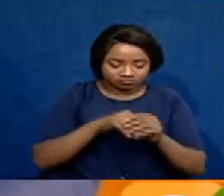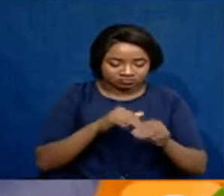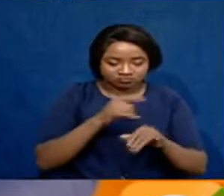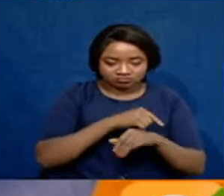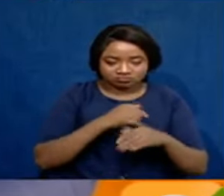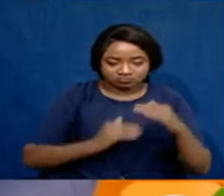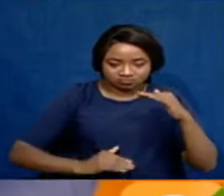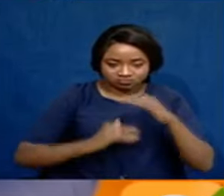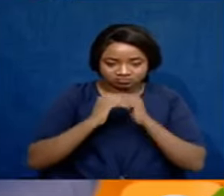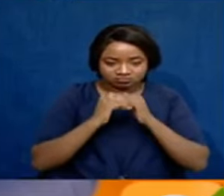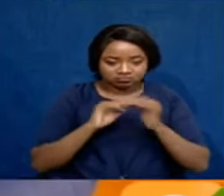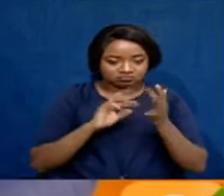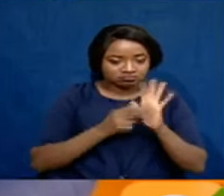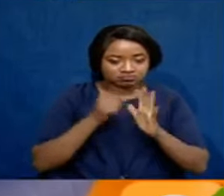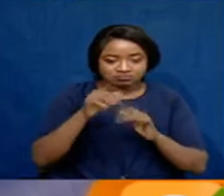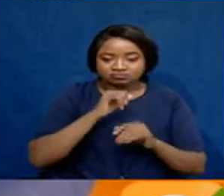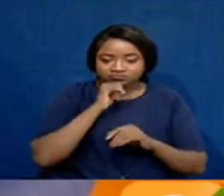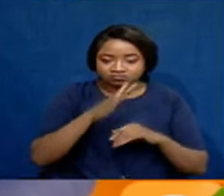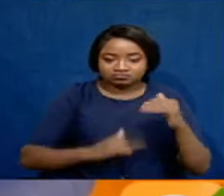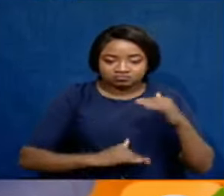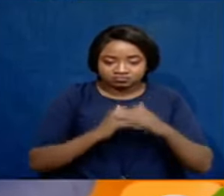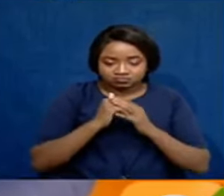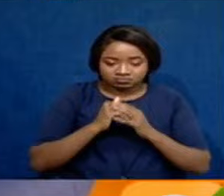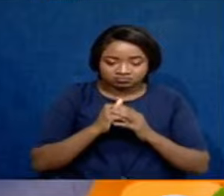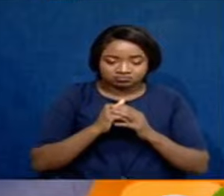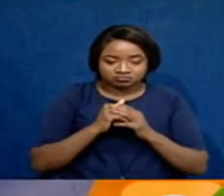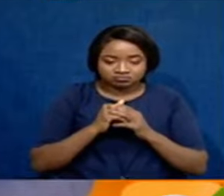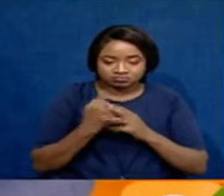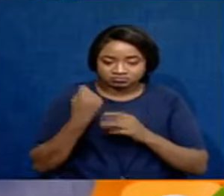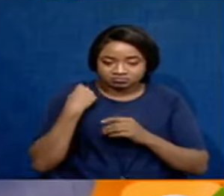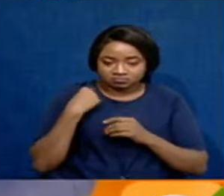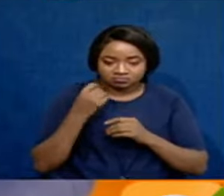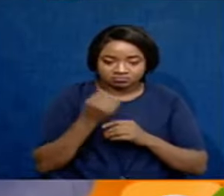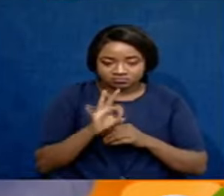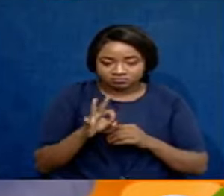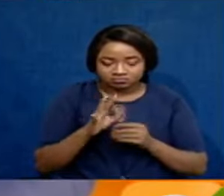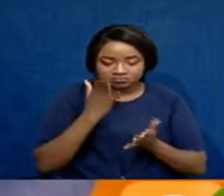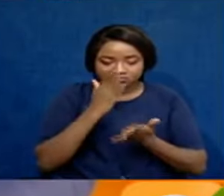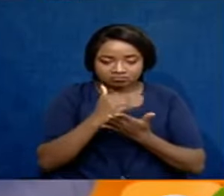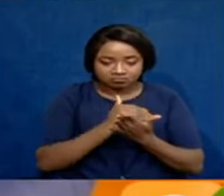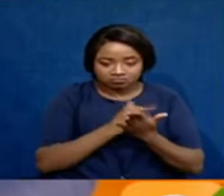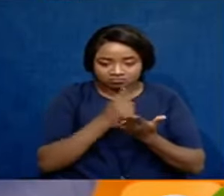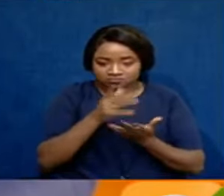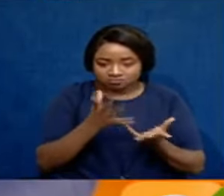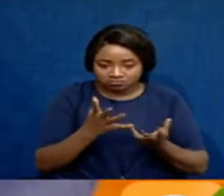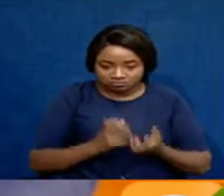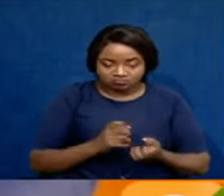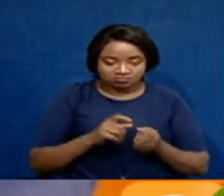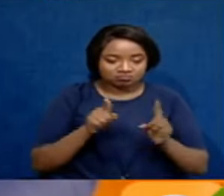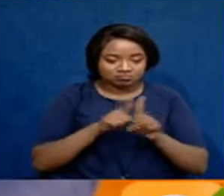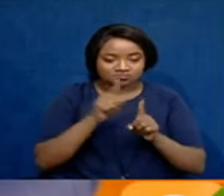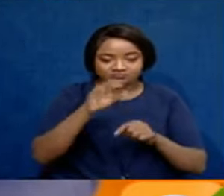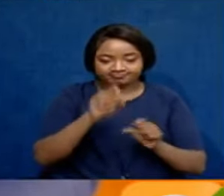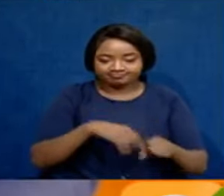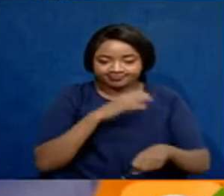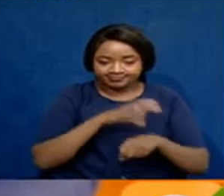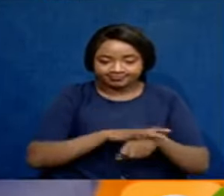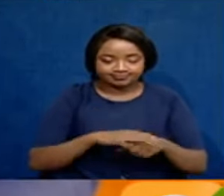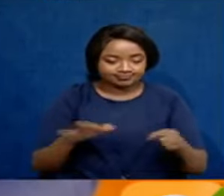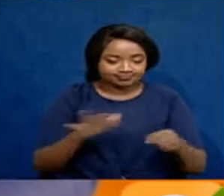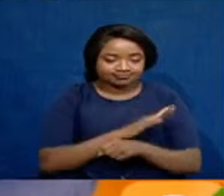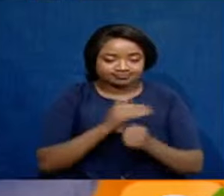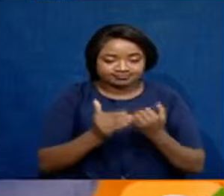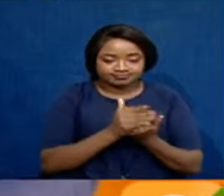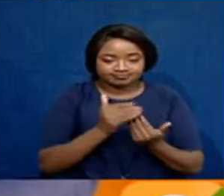are not limited in terms of the number of sessions you get. You can get the complete care as required. And so the government is